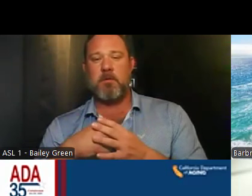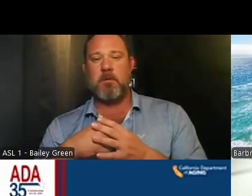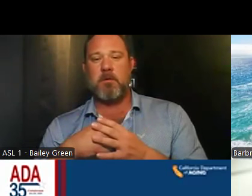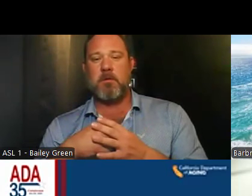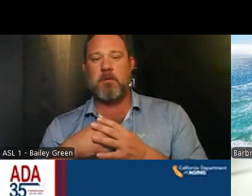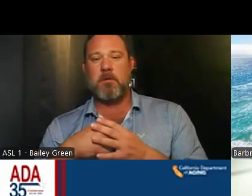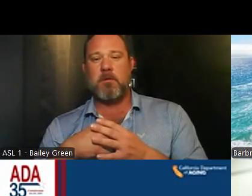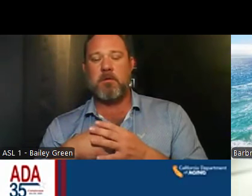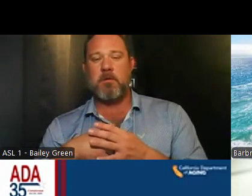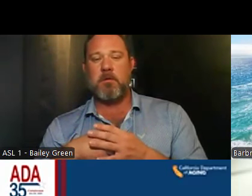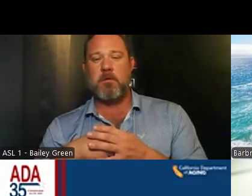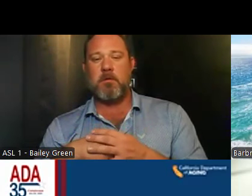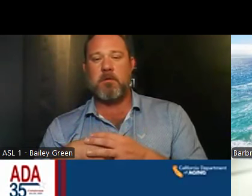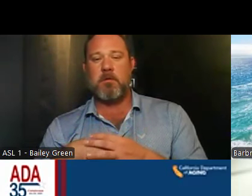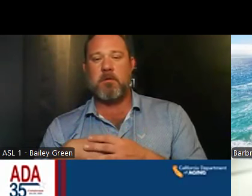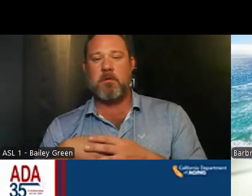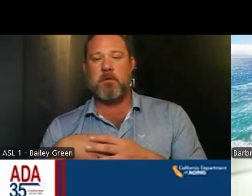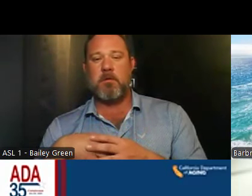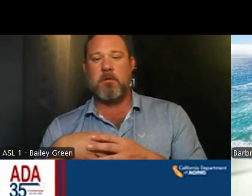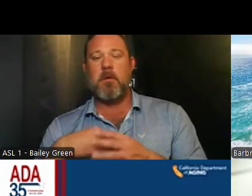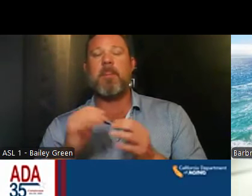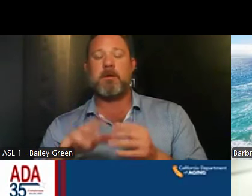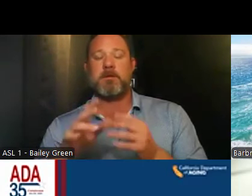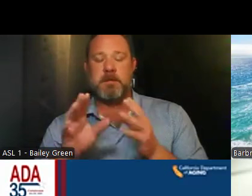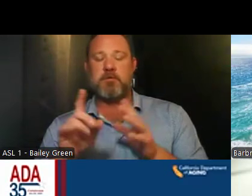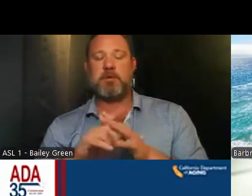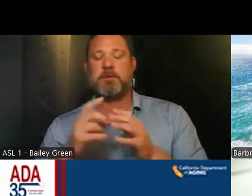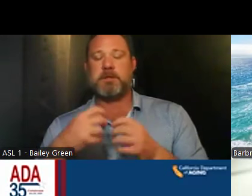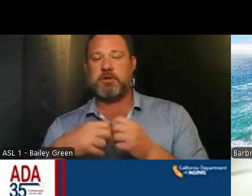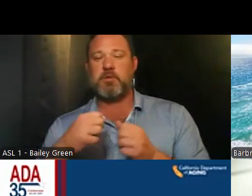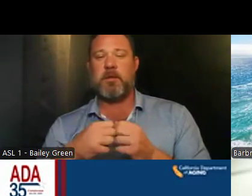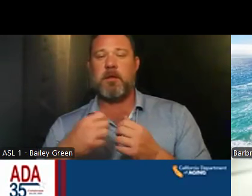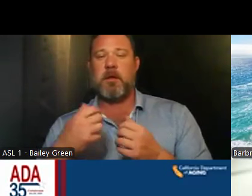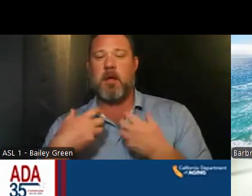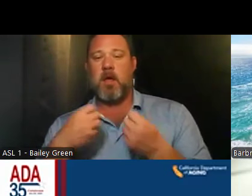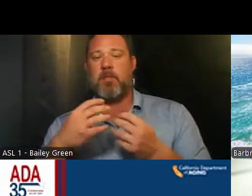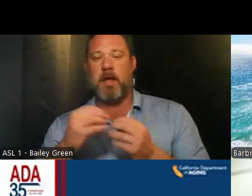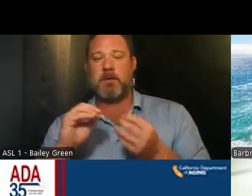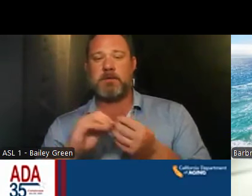raised this issue with our health and statistics